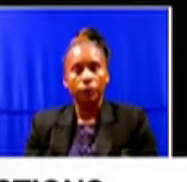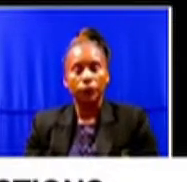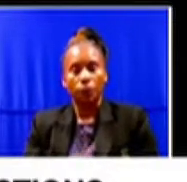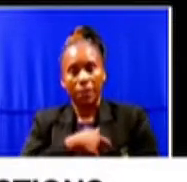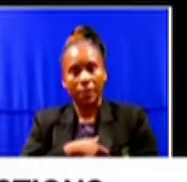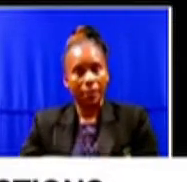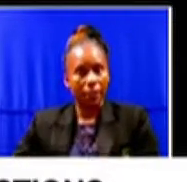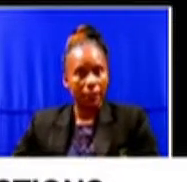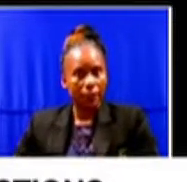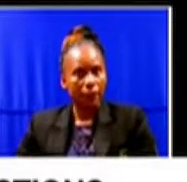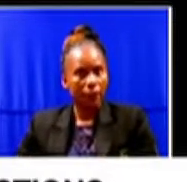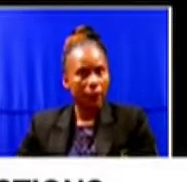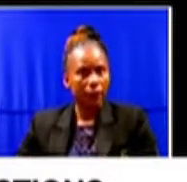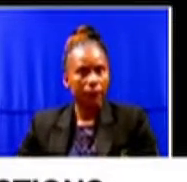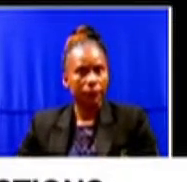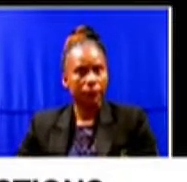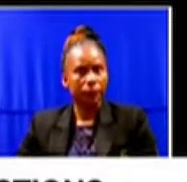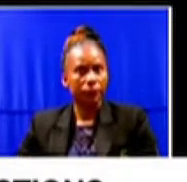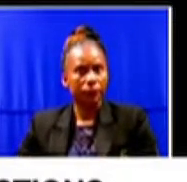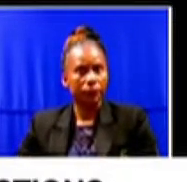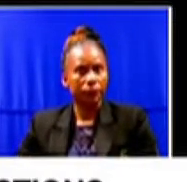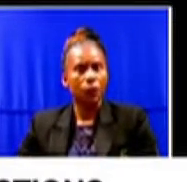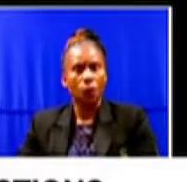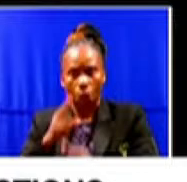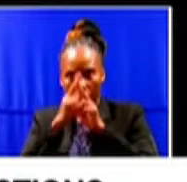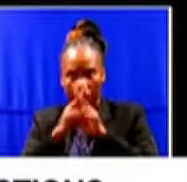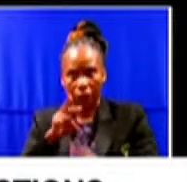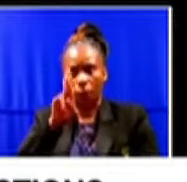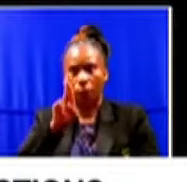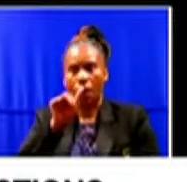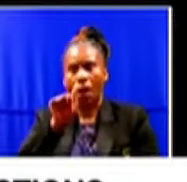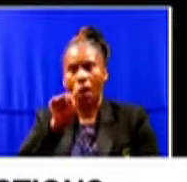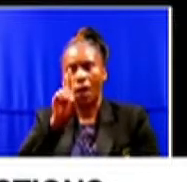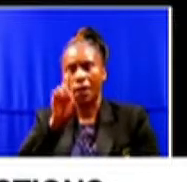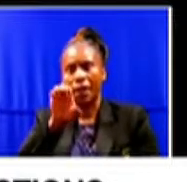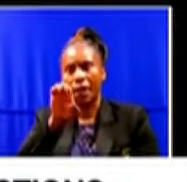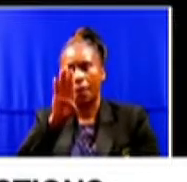President. Honorable Khadebe.